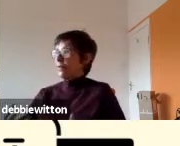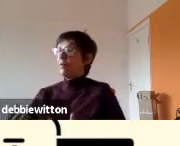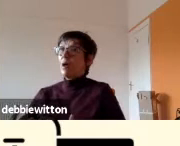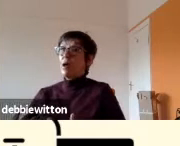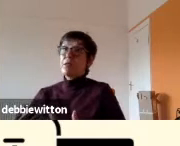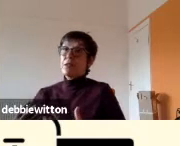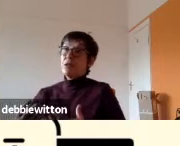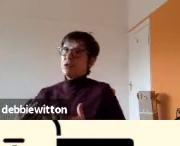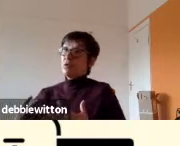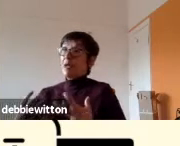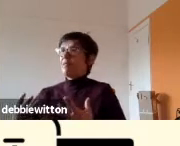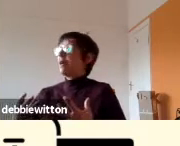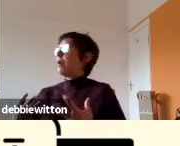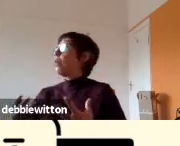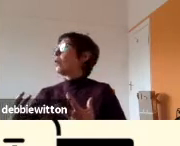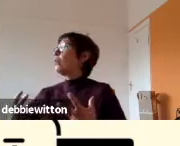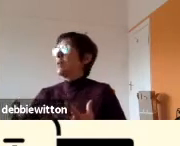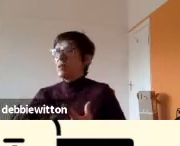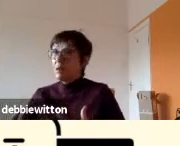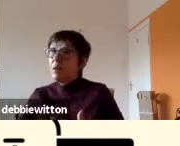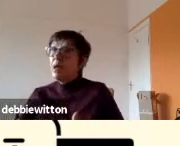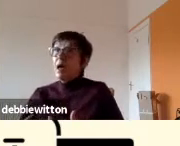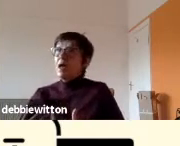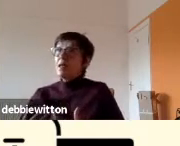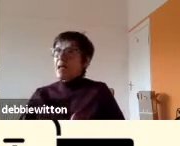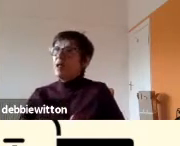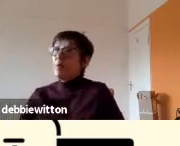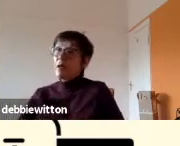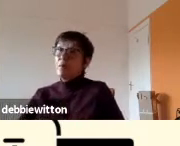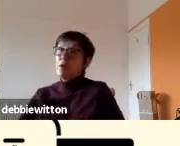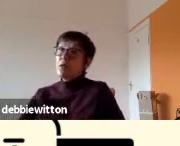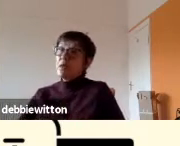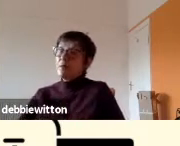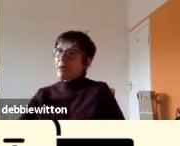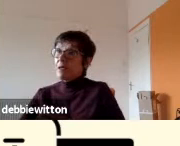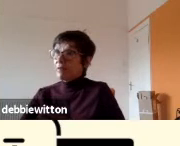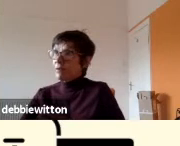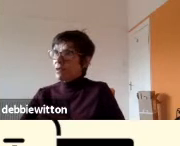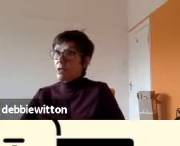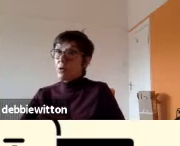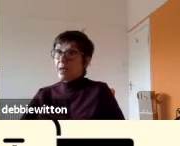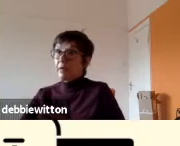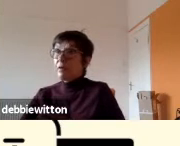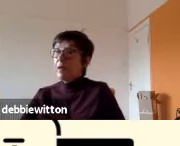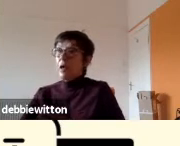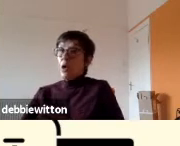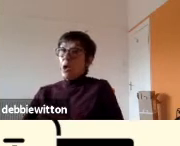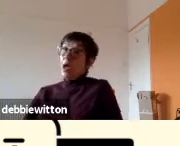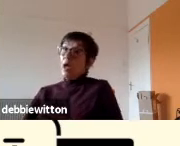desire to think about what can we do to help our community at the beginning of the first